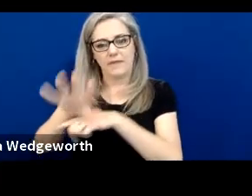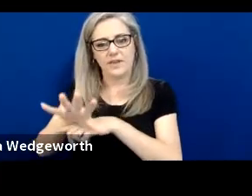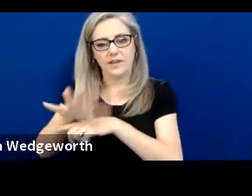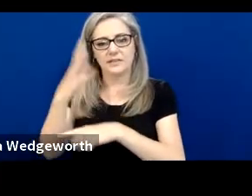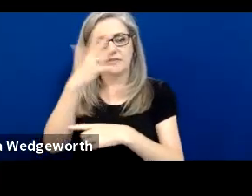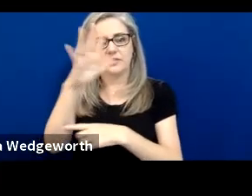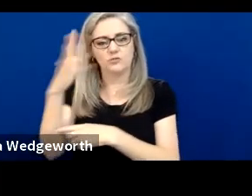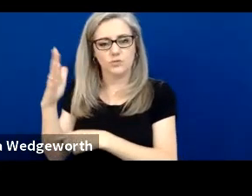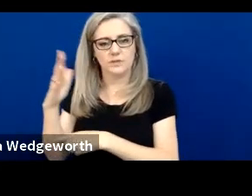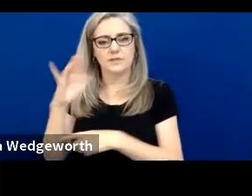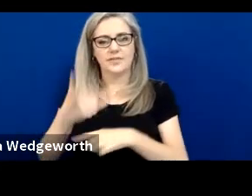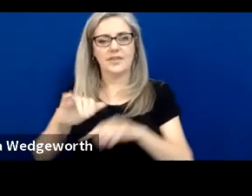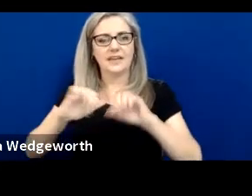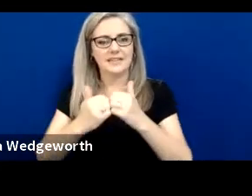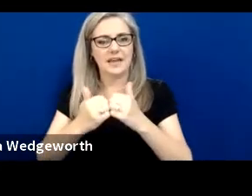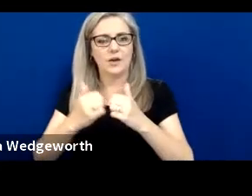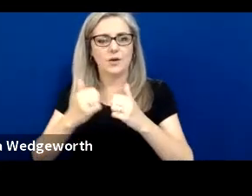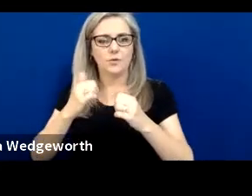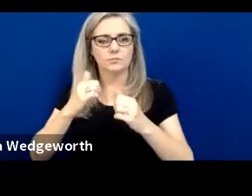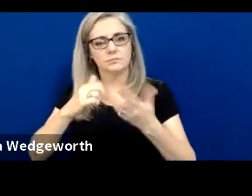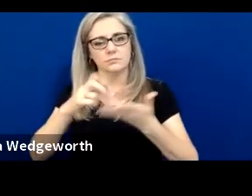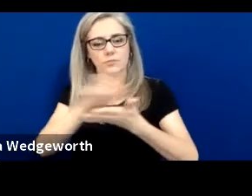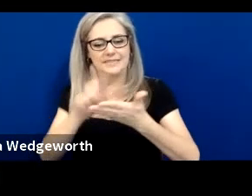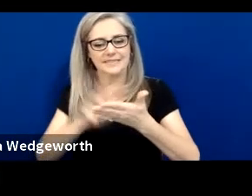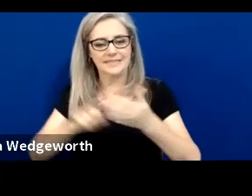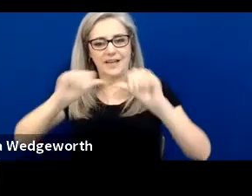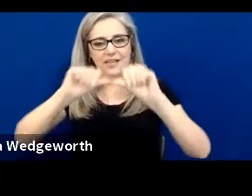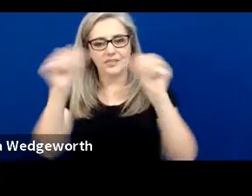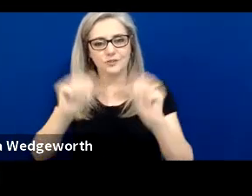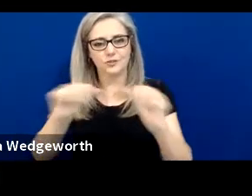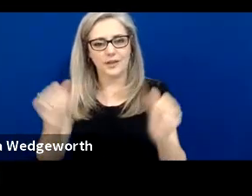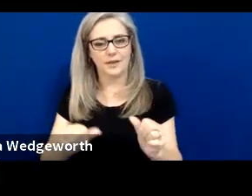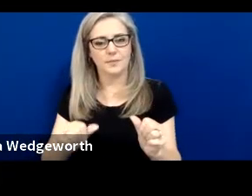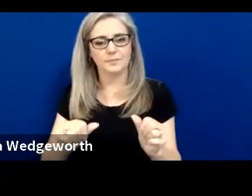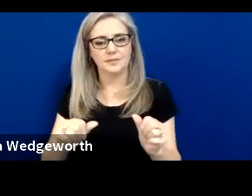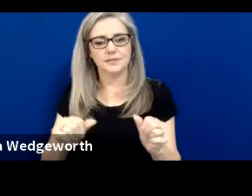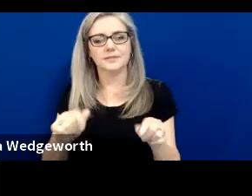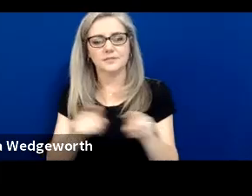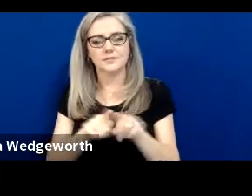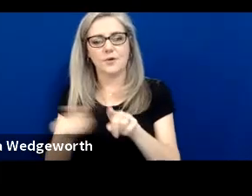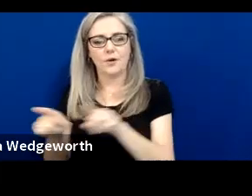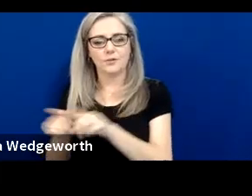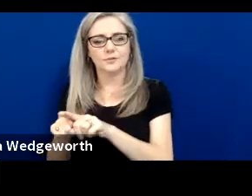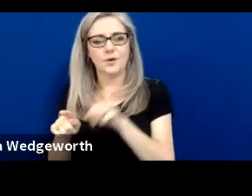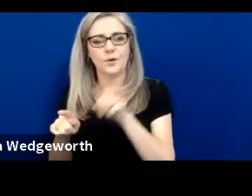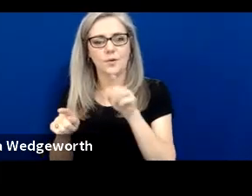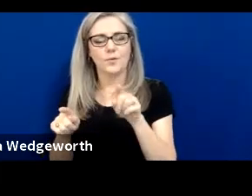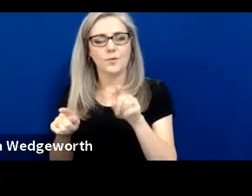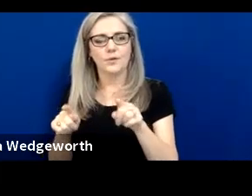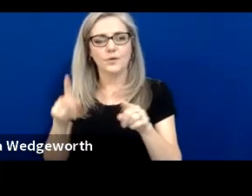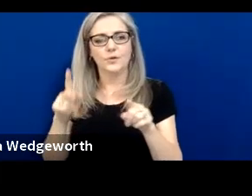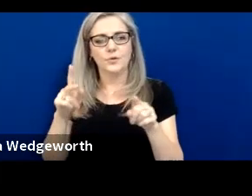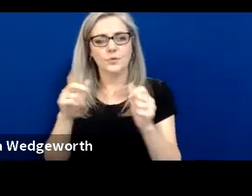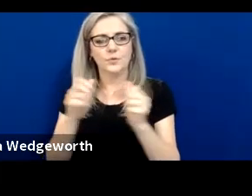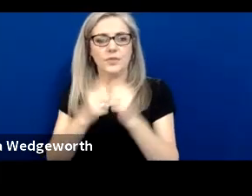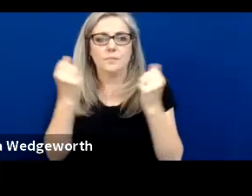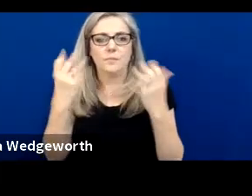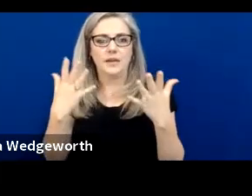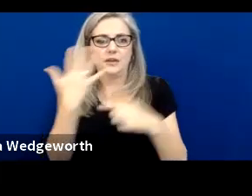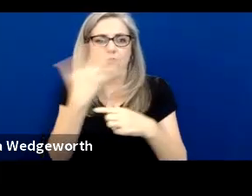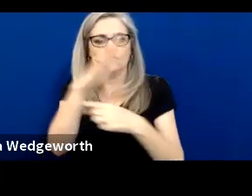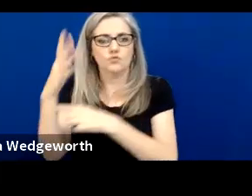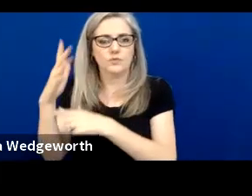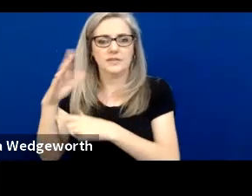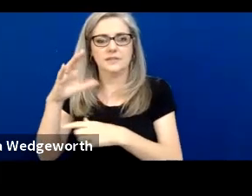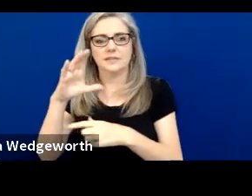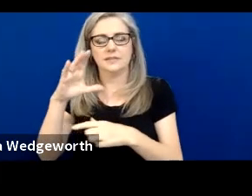we got those shapes. And they will, of course, as you saw on the previous slide, heavily covered by tree canopy coverage. So you won't get